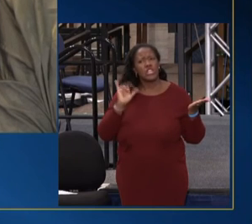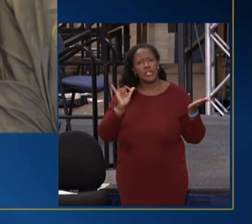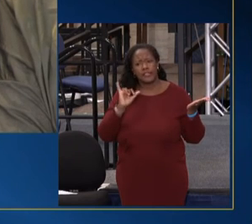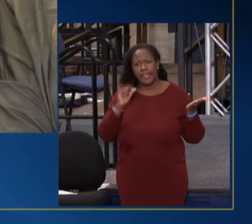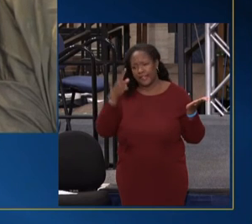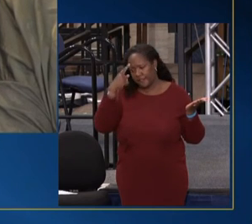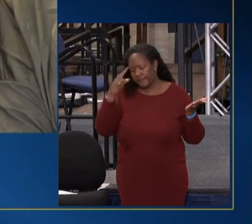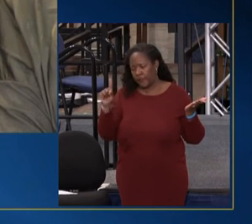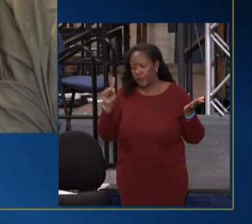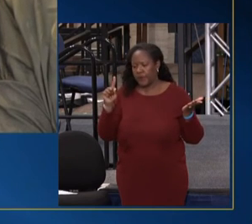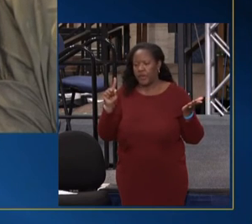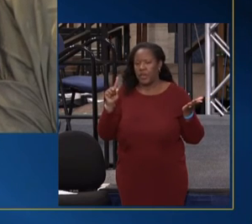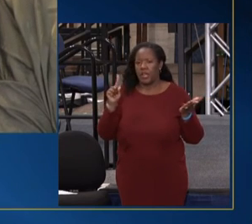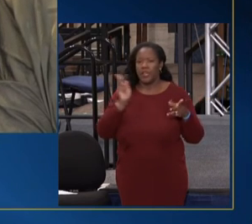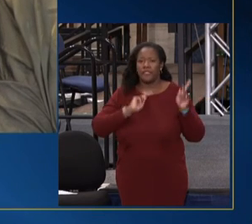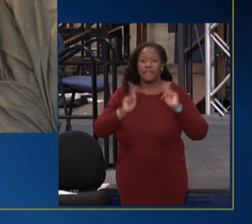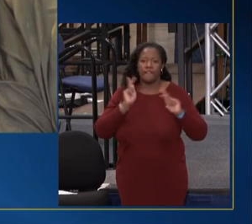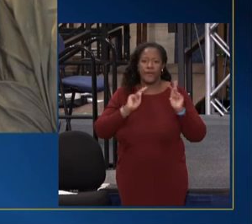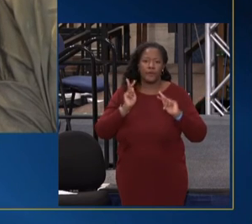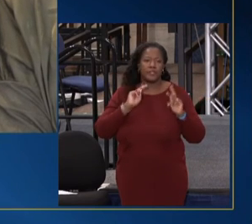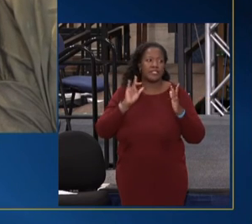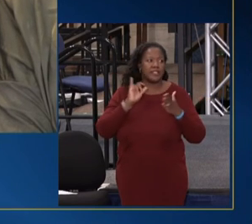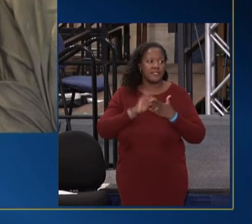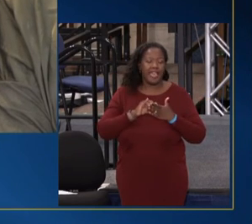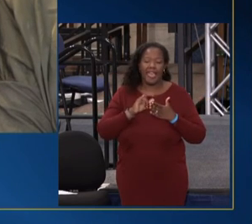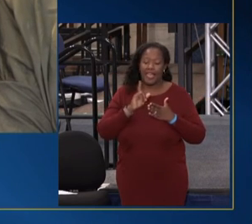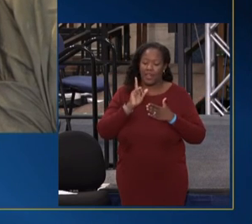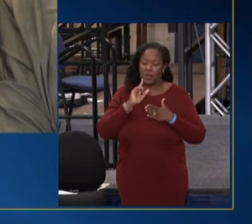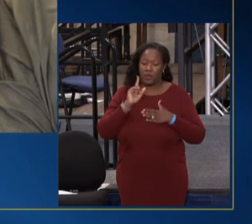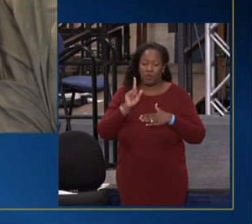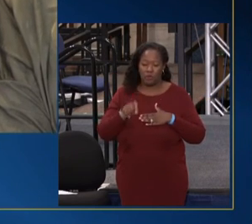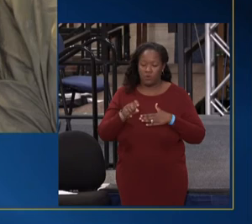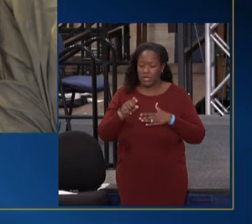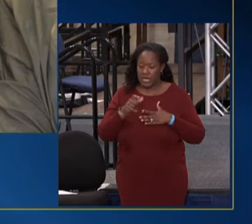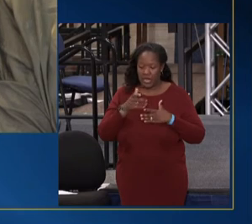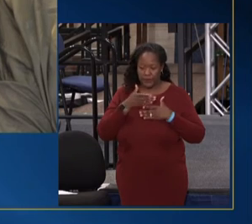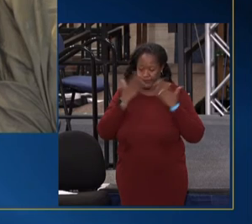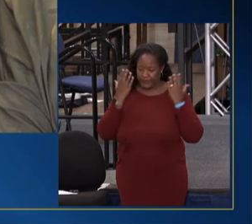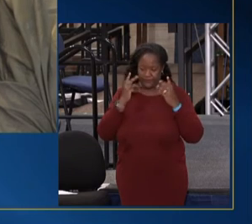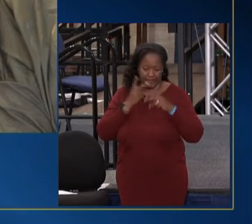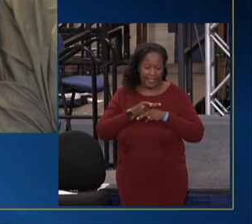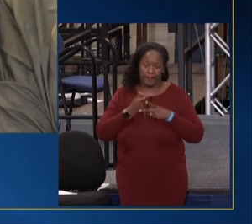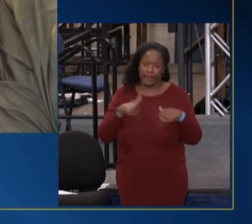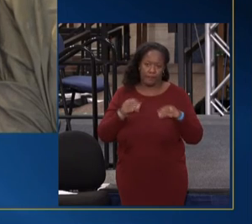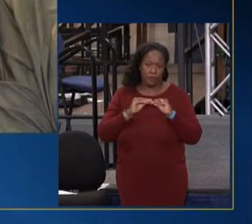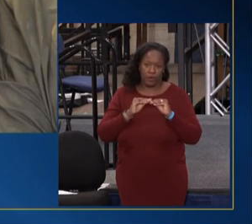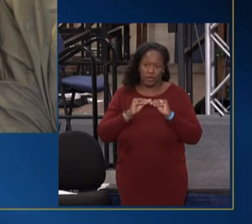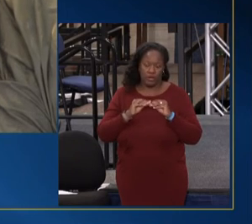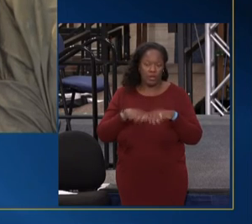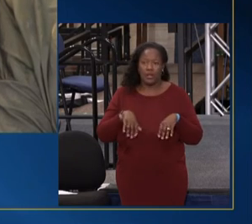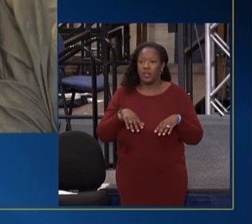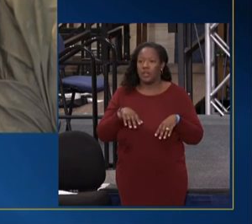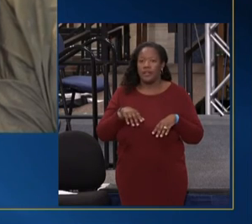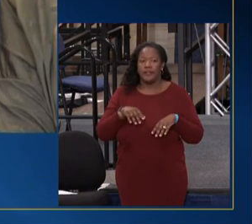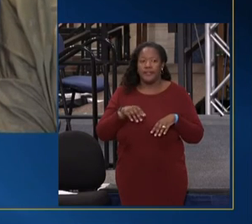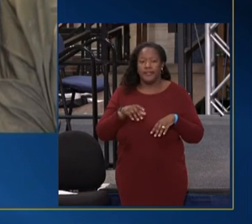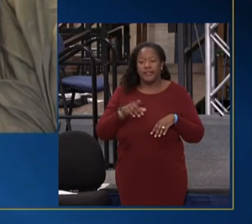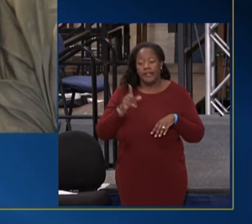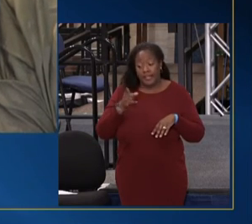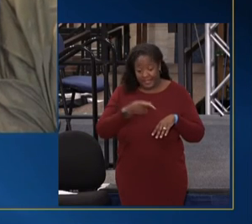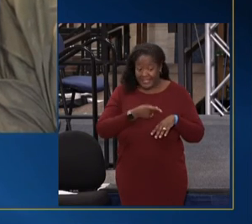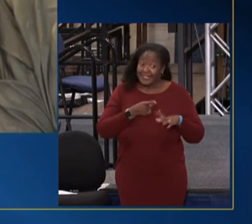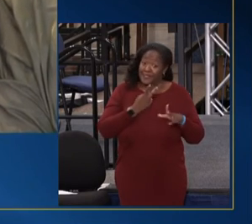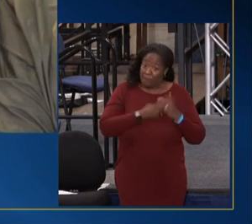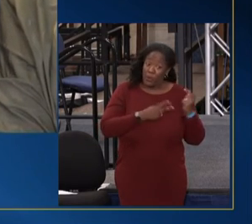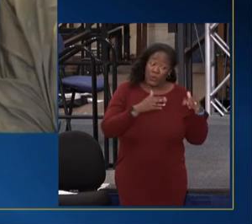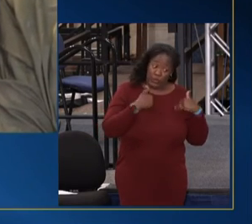for the folks that are going to have to be taken out of care? The folks that are, and this is youth as well